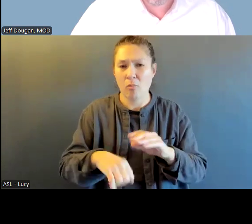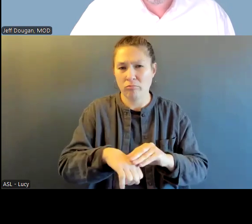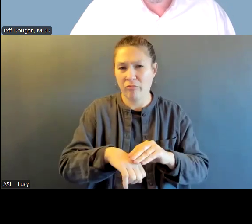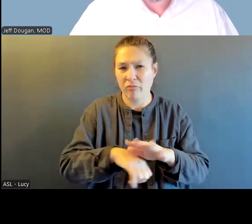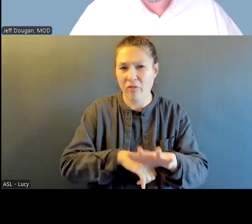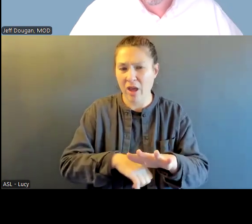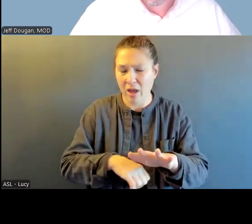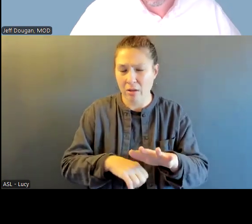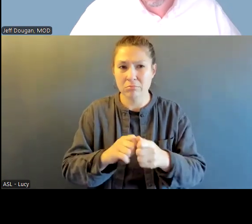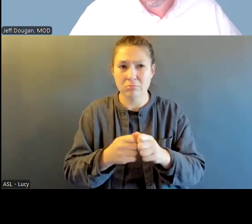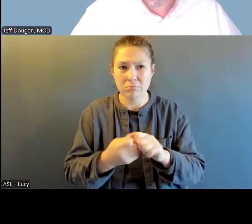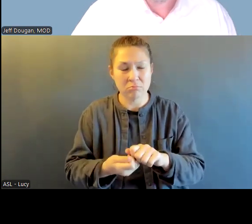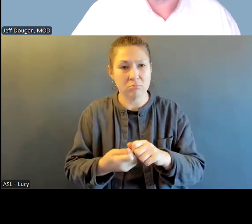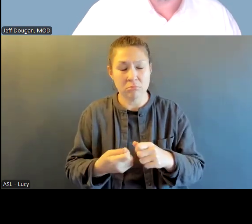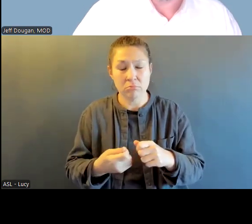communities.